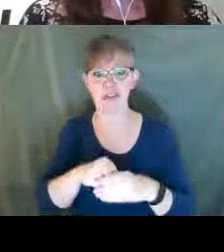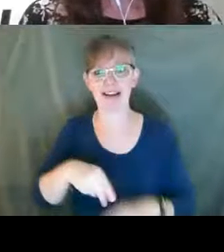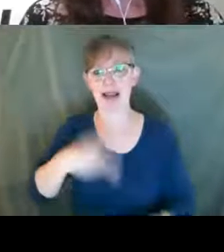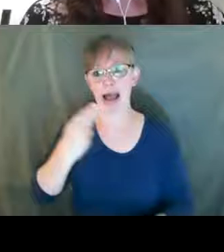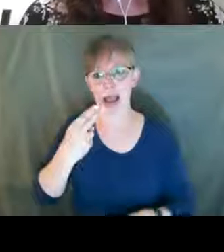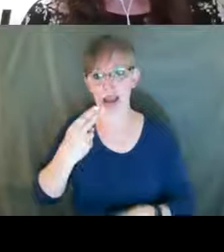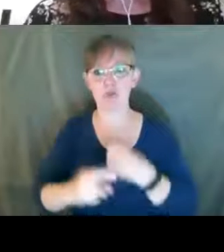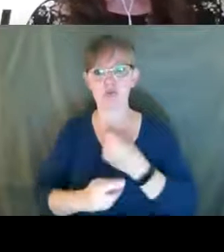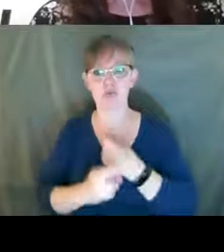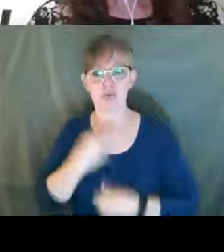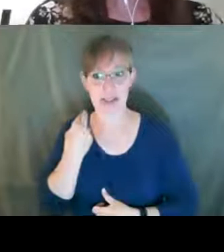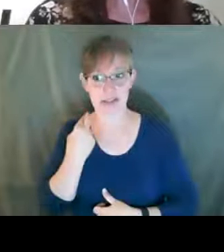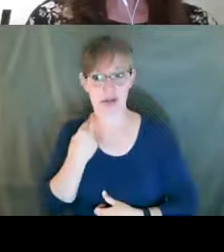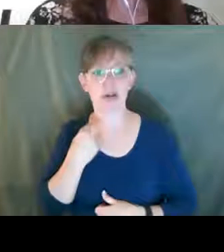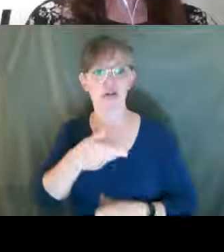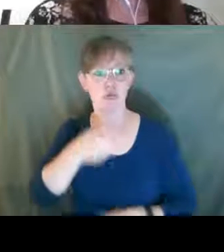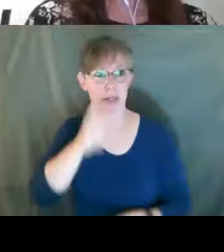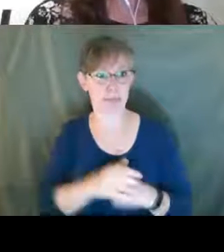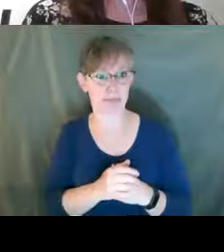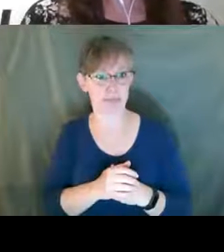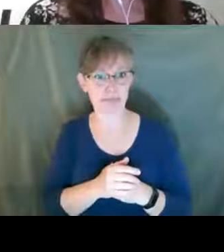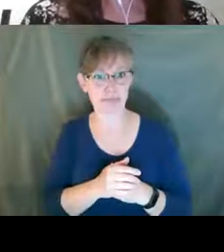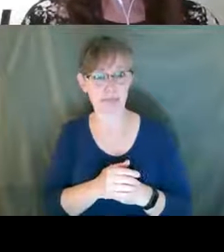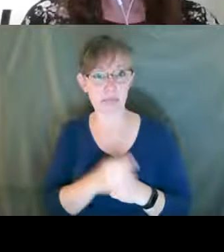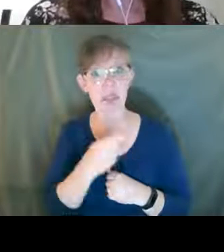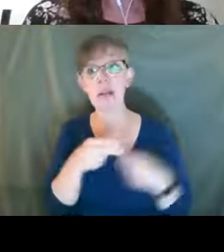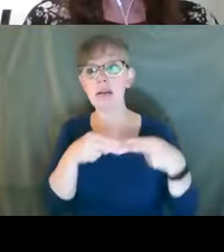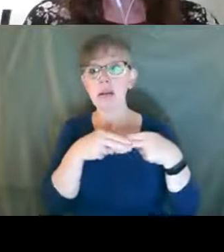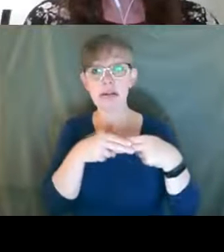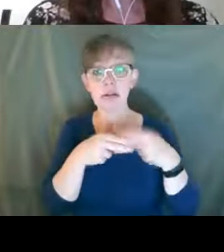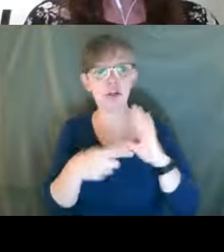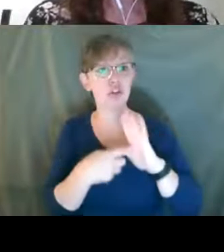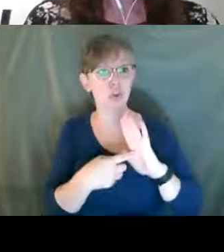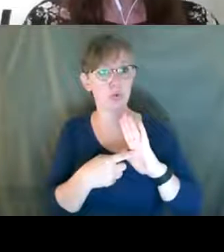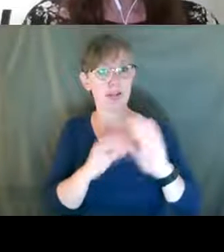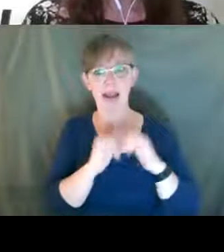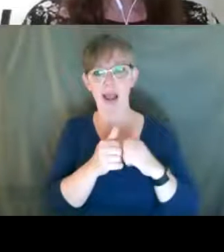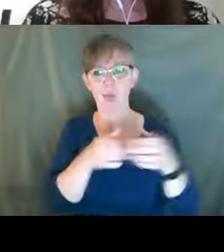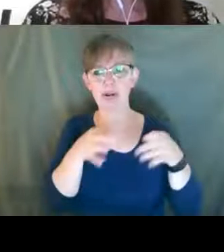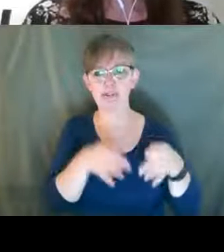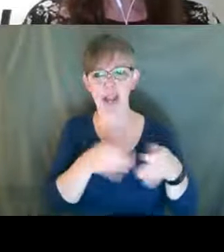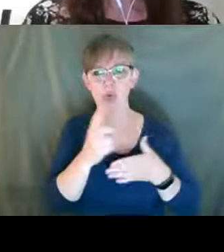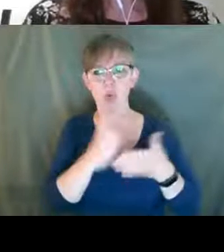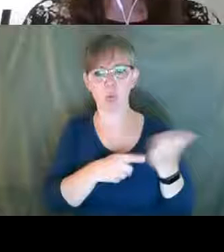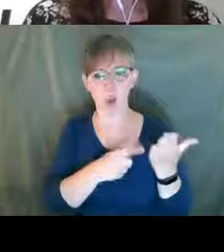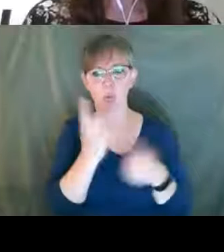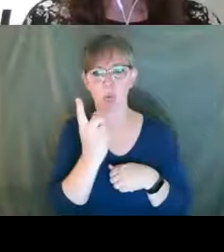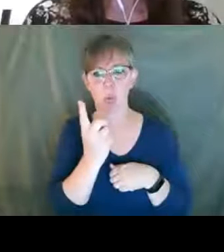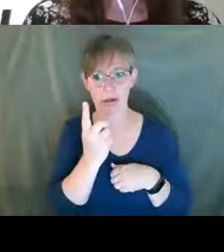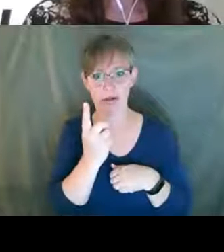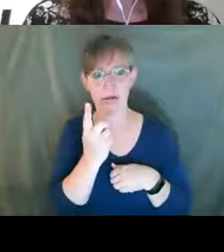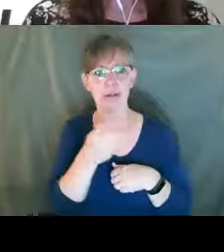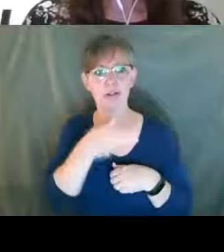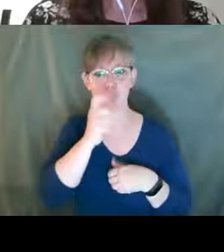So what is a drink? This slide just shows the measurements of how a drink is defined based on the type of alcohol